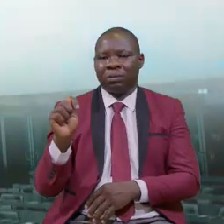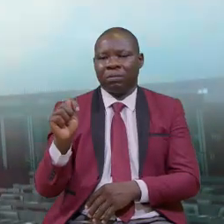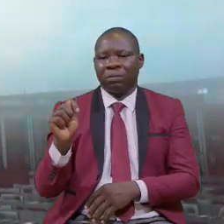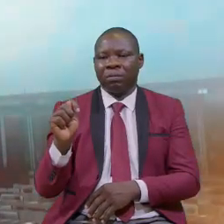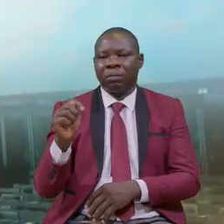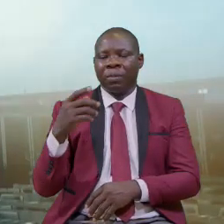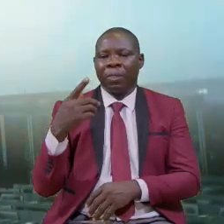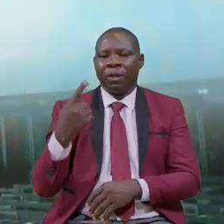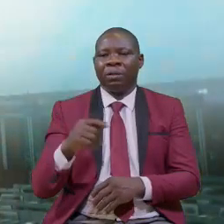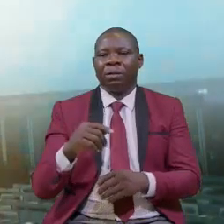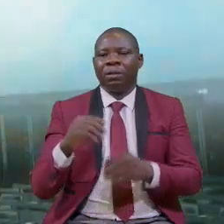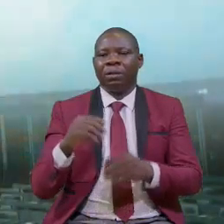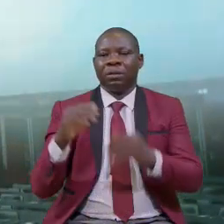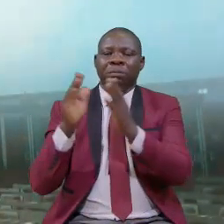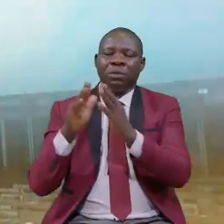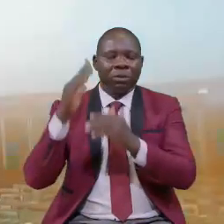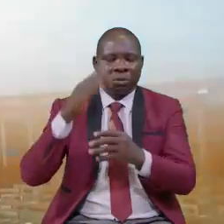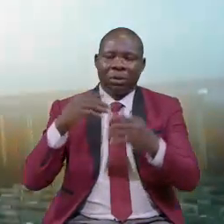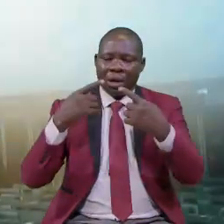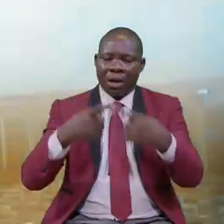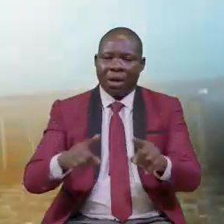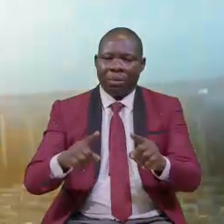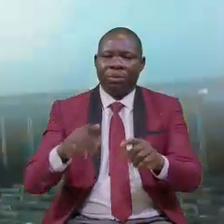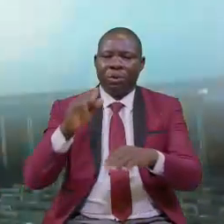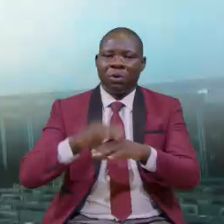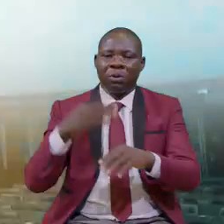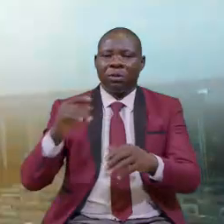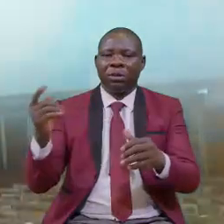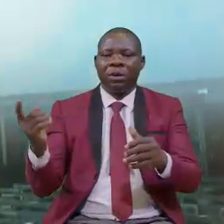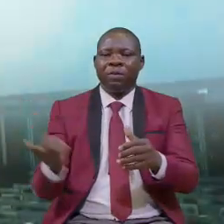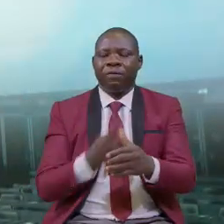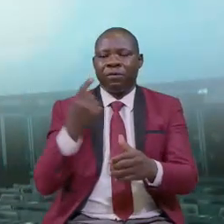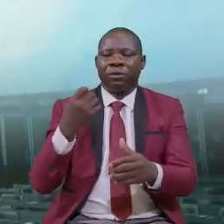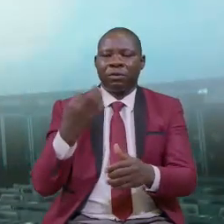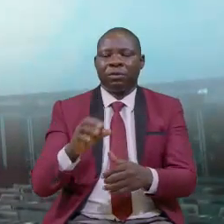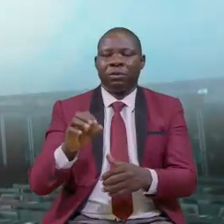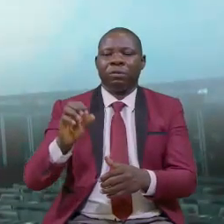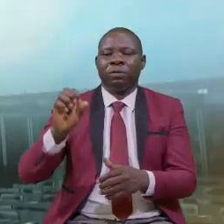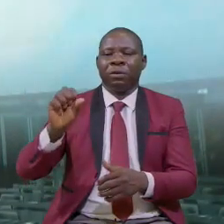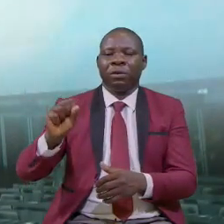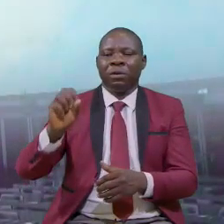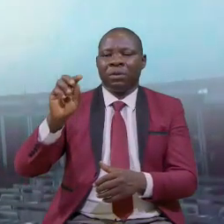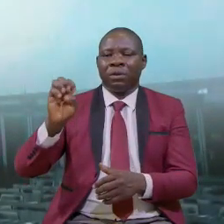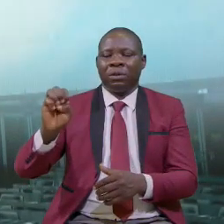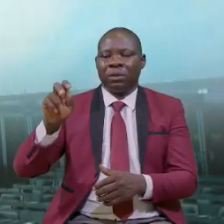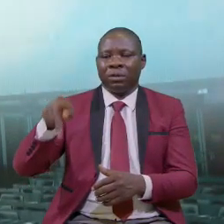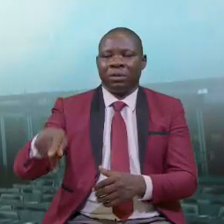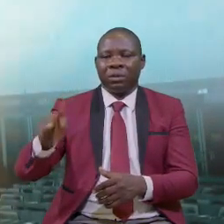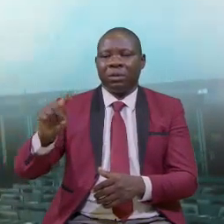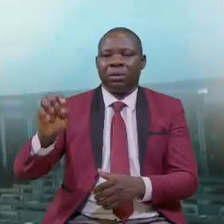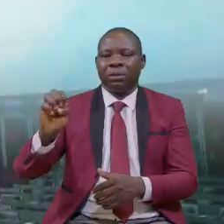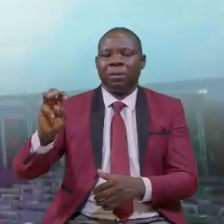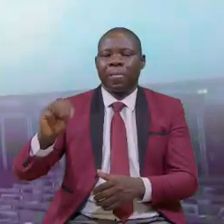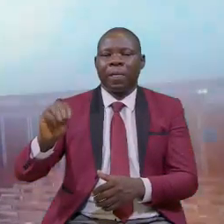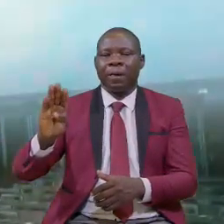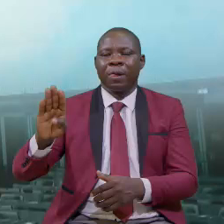The banquet will be taking place on the 1st of September 2024